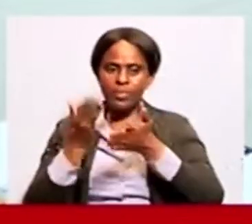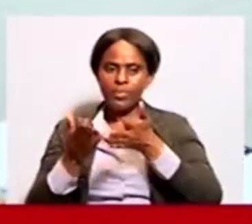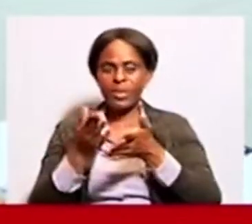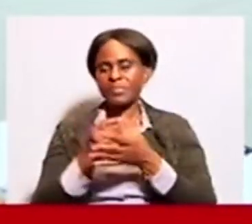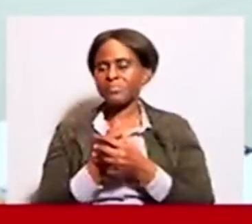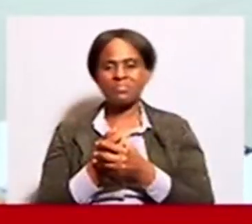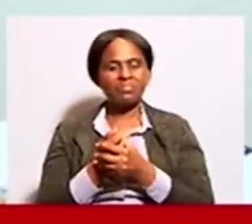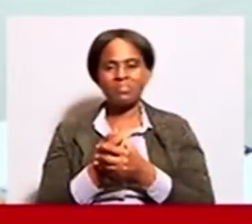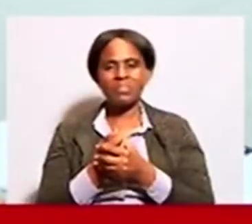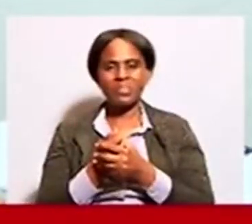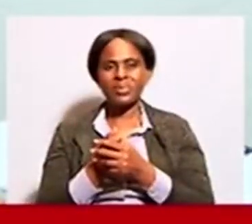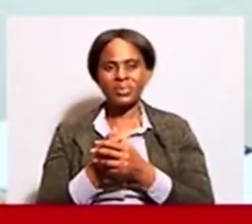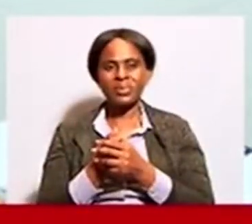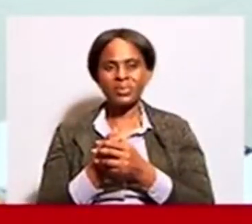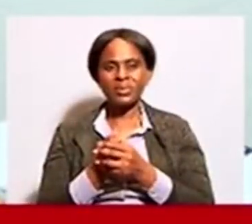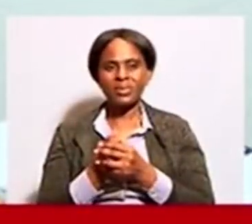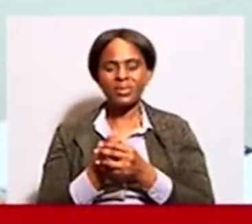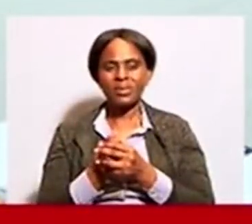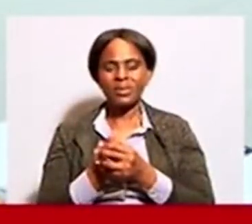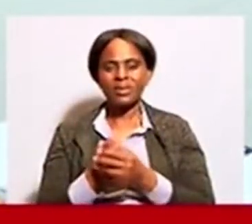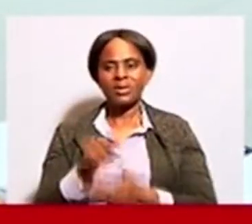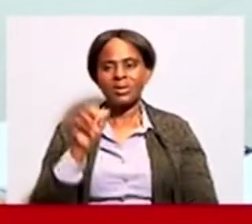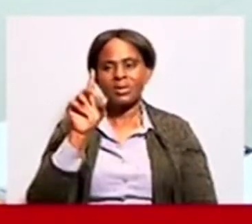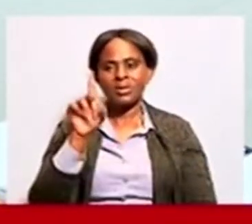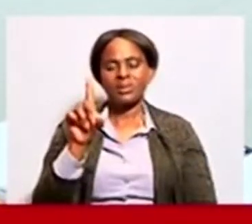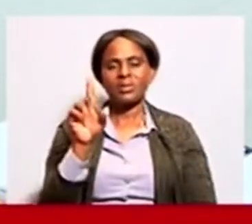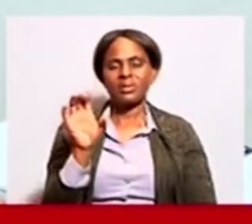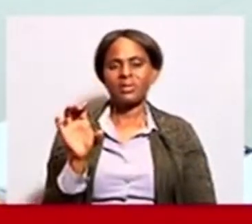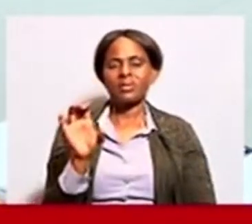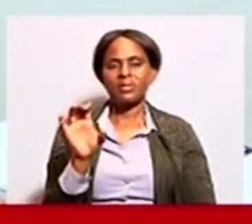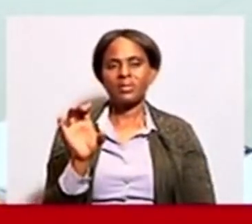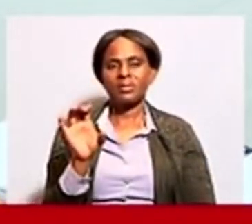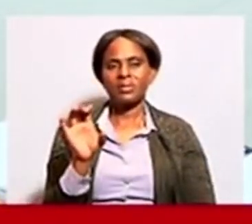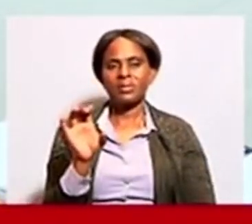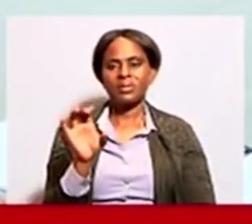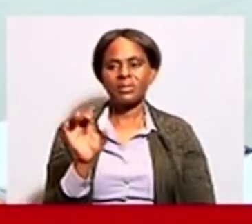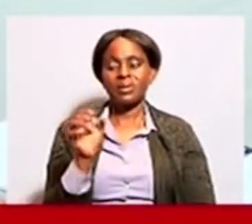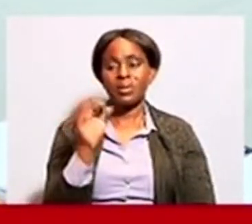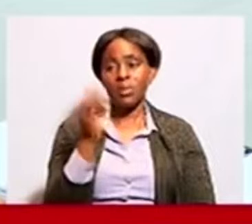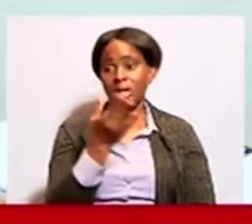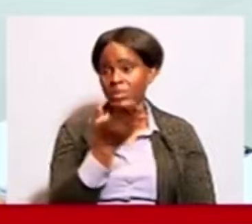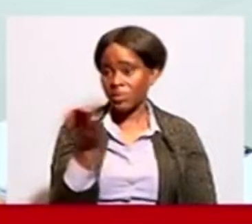one, somewhere close at DC. Is it one of them?